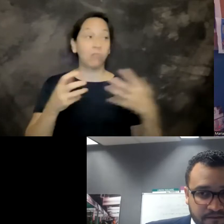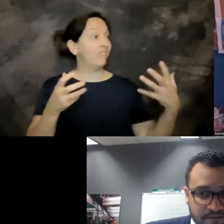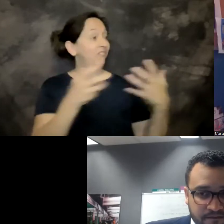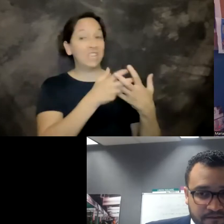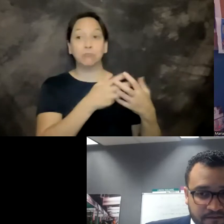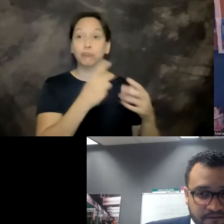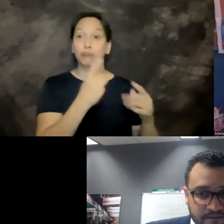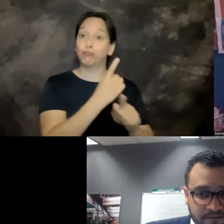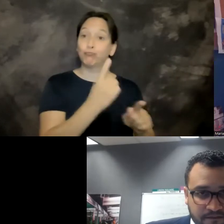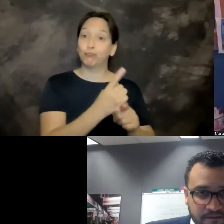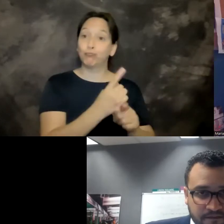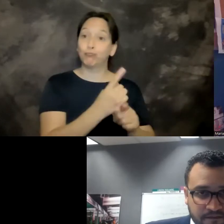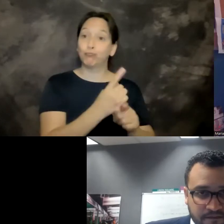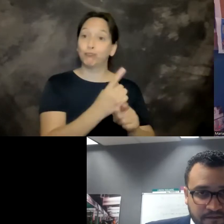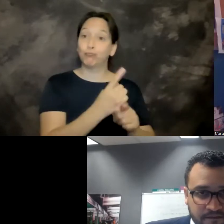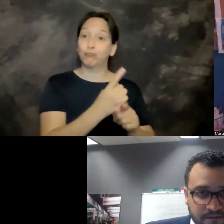regular Orange Line schedule?